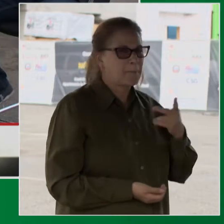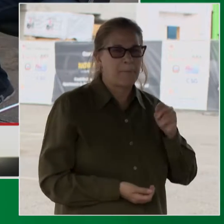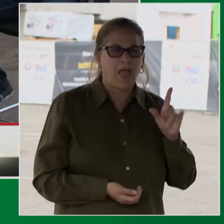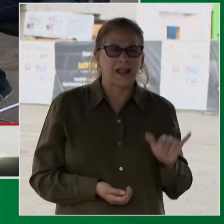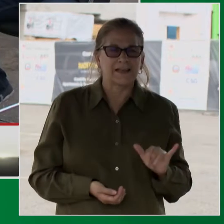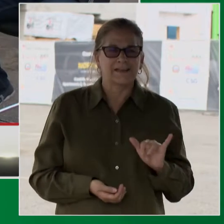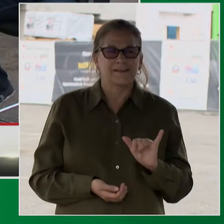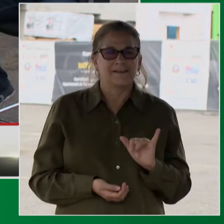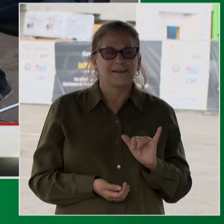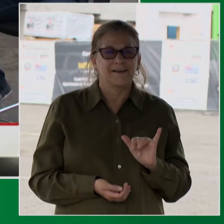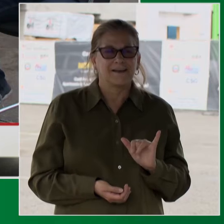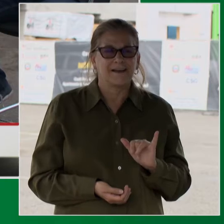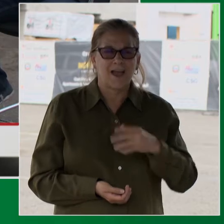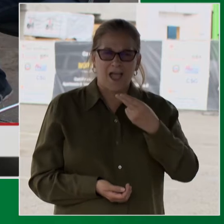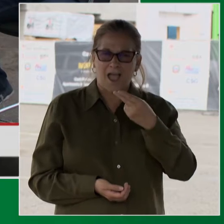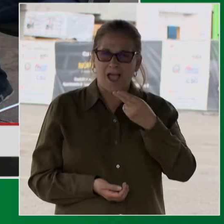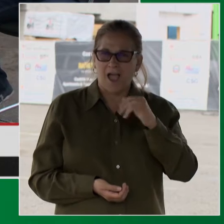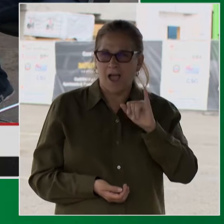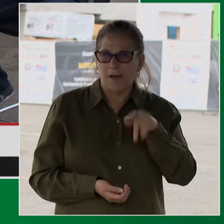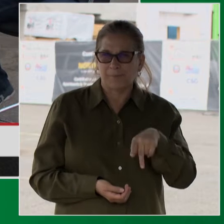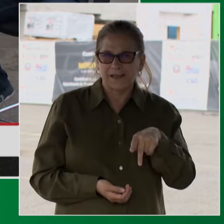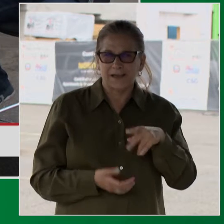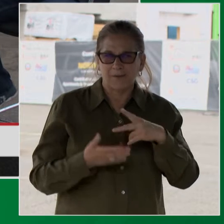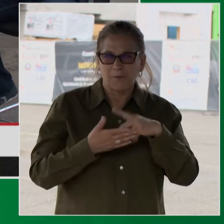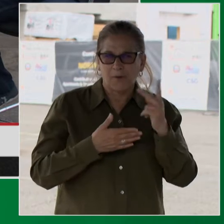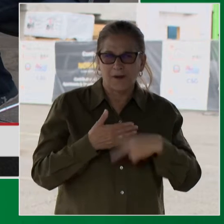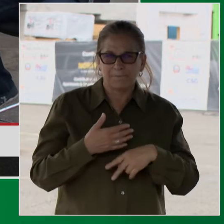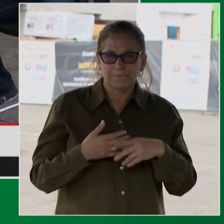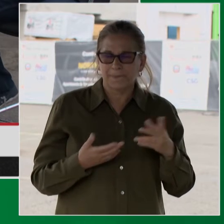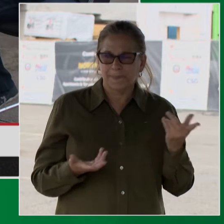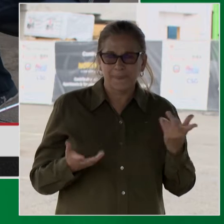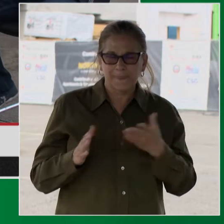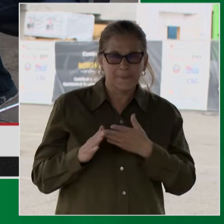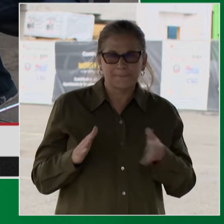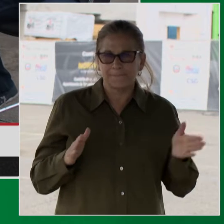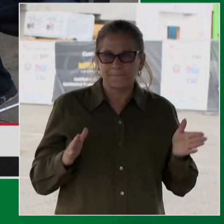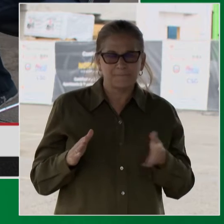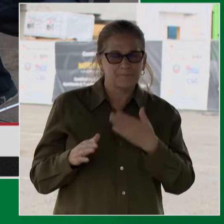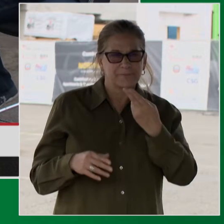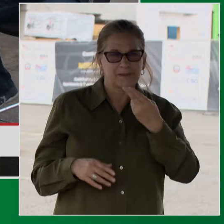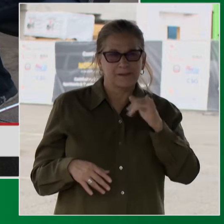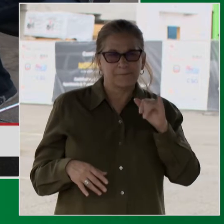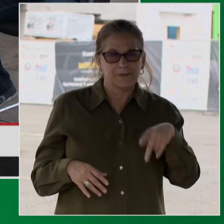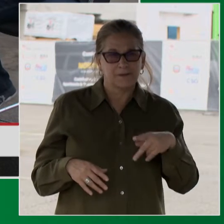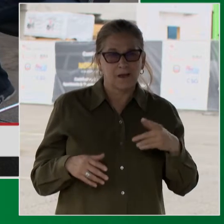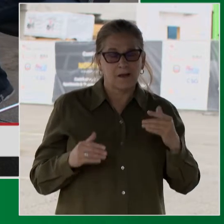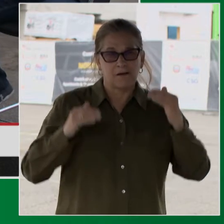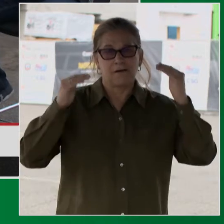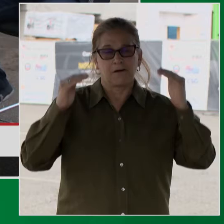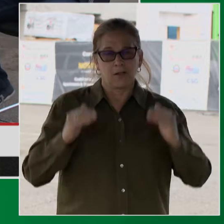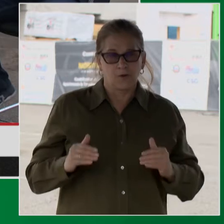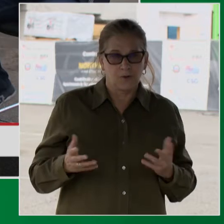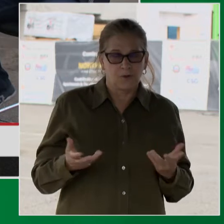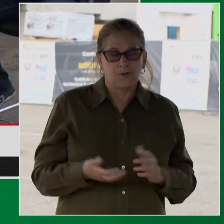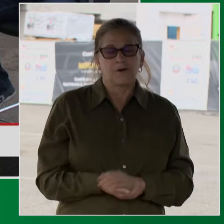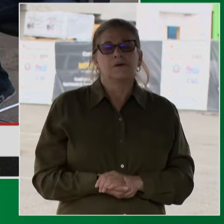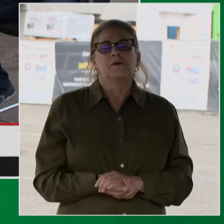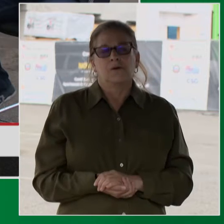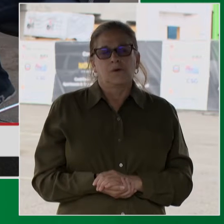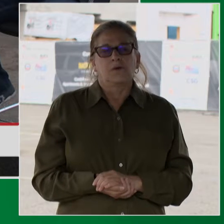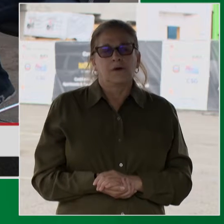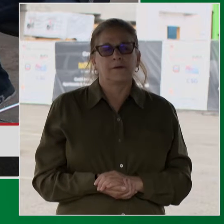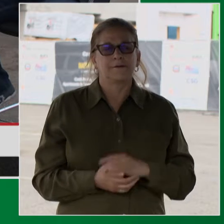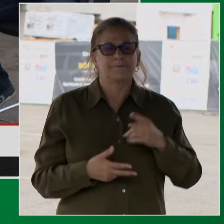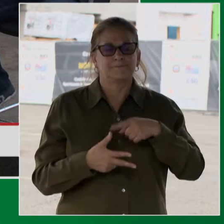the incomes for that, and then Chris, because Chris just mentioned a bit of a higher range for workforce housing. Sure. Well, the Housing Production Trust